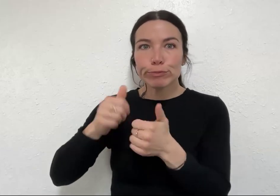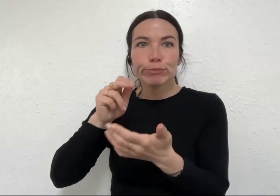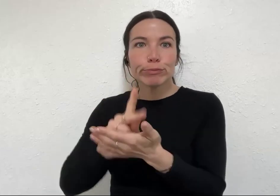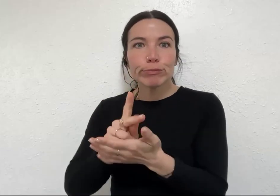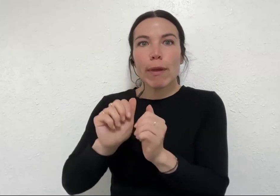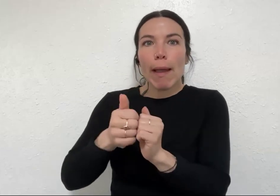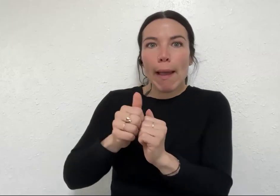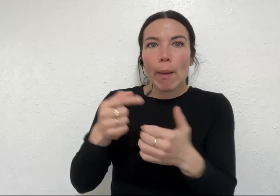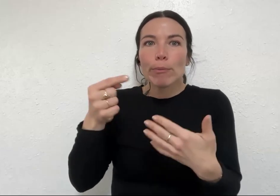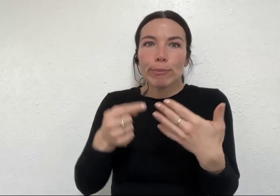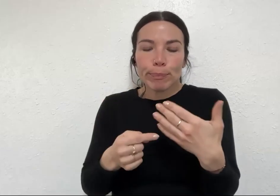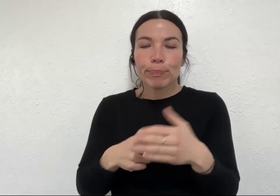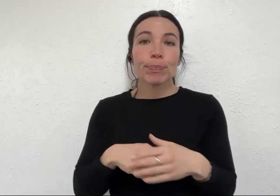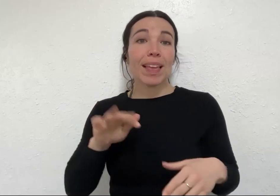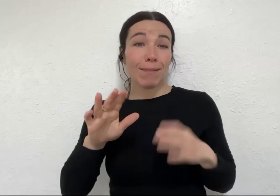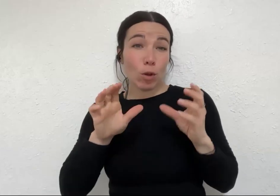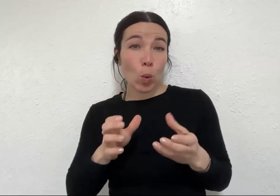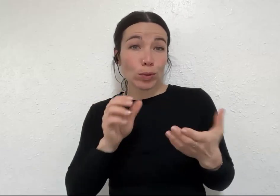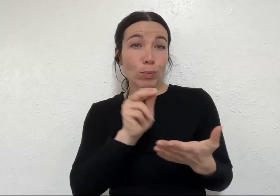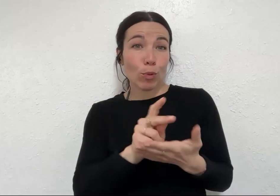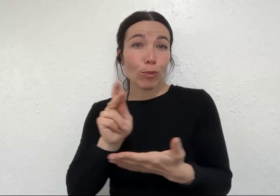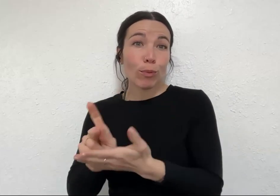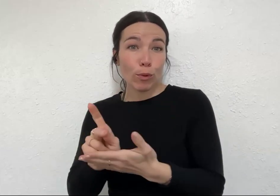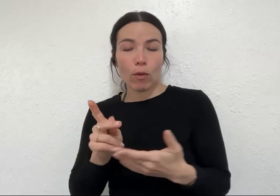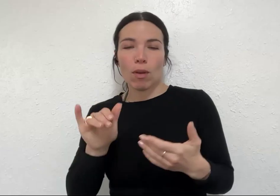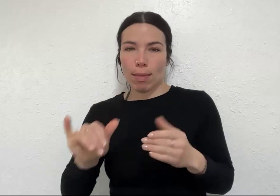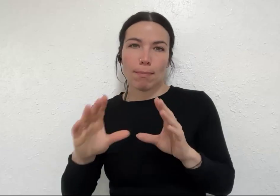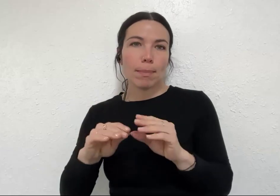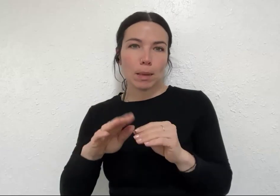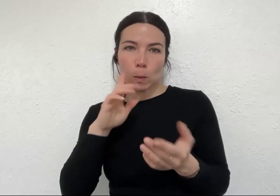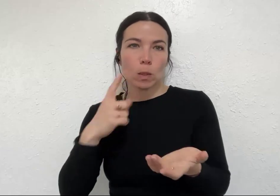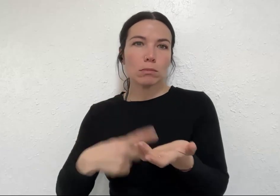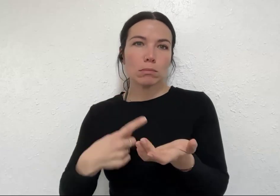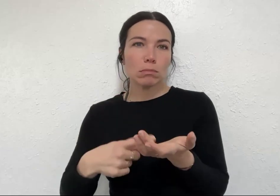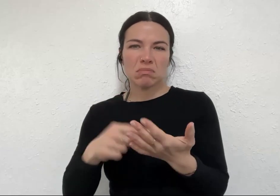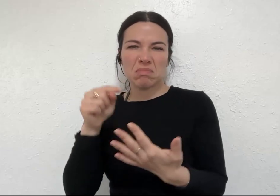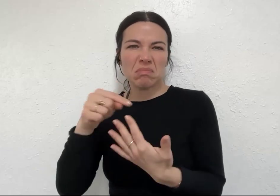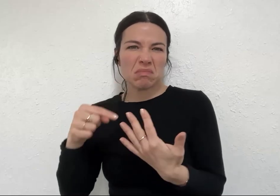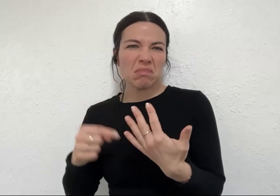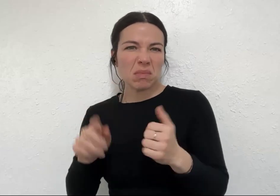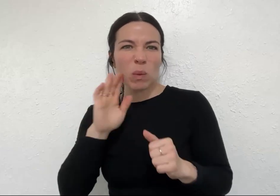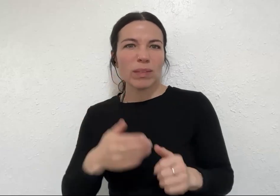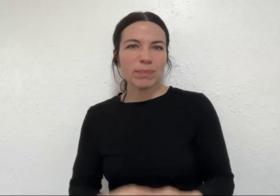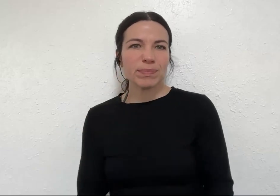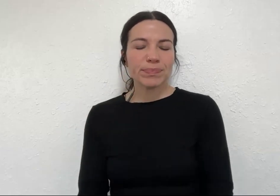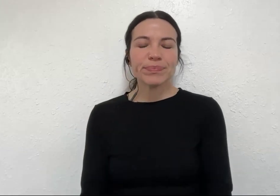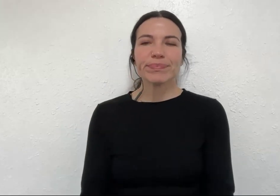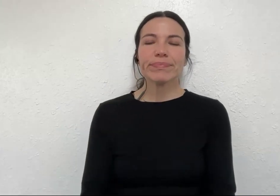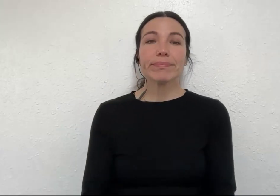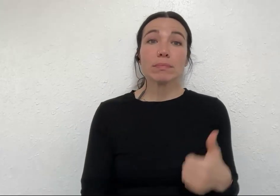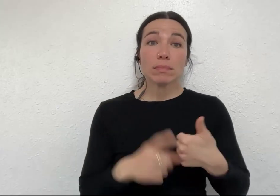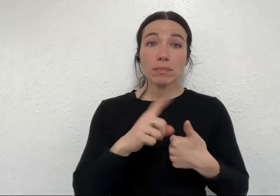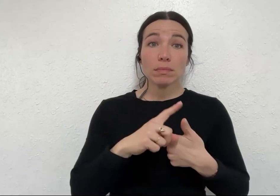anything that you need to do, course approvals, things like that in that meeting. And then our